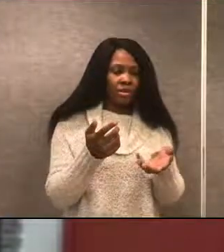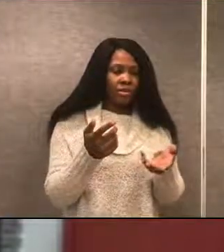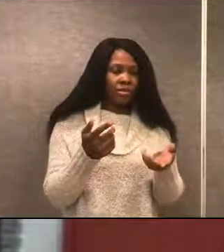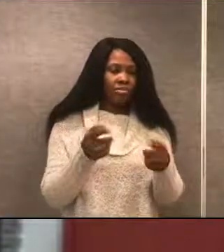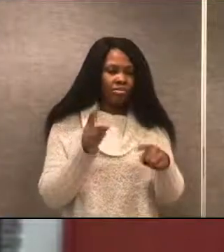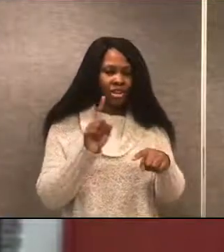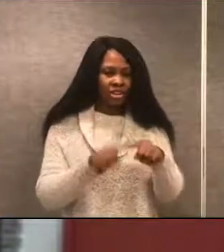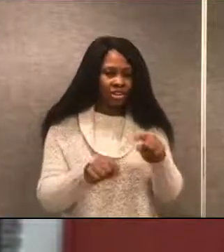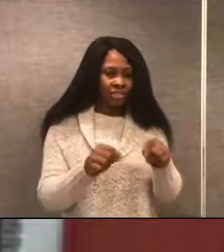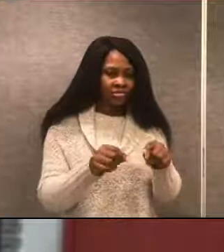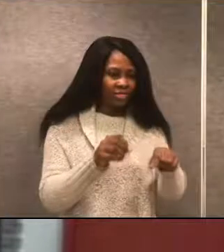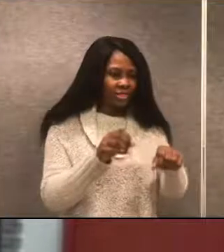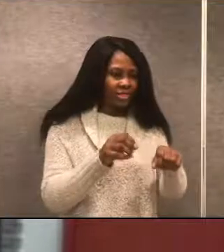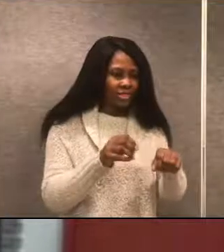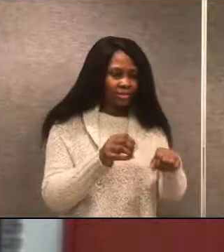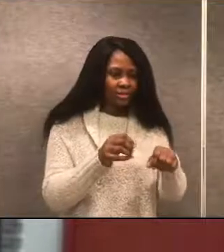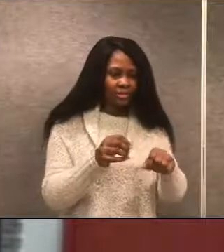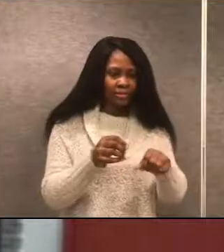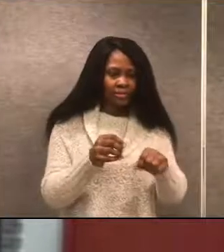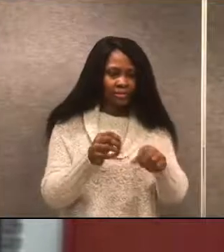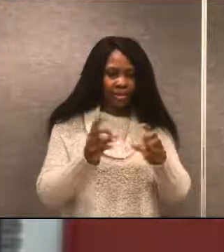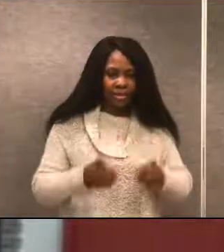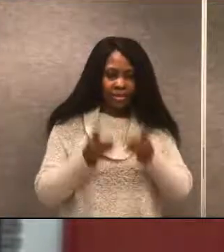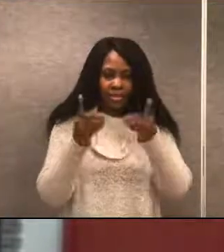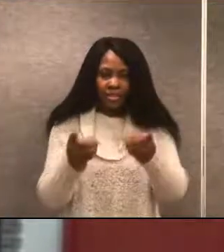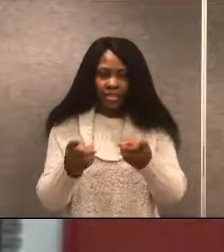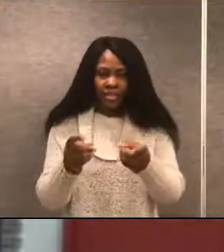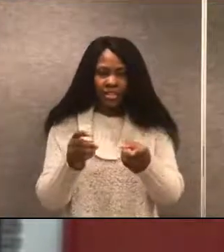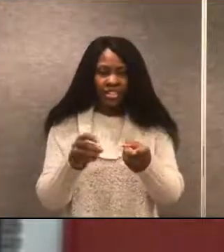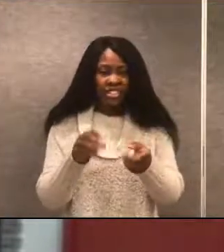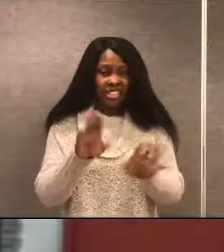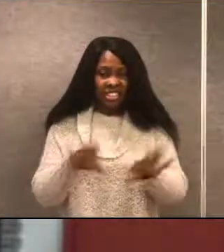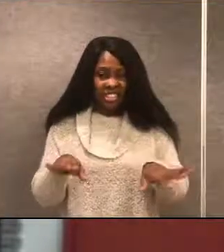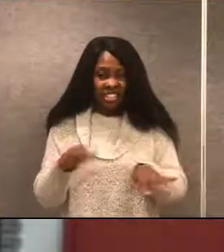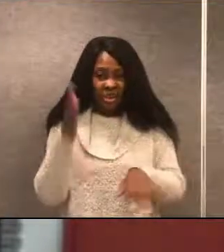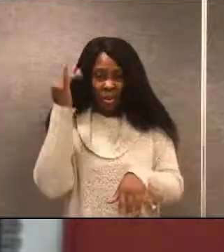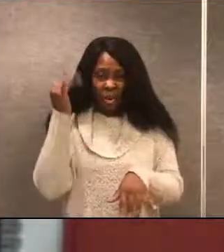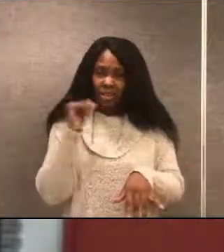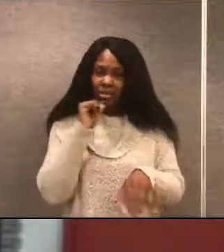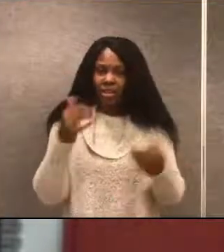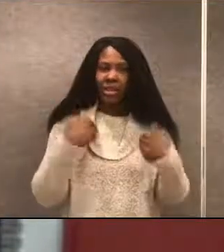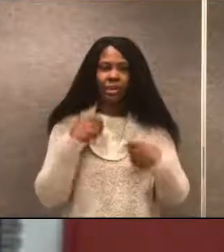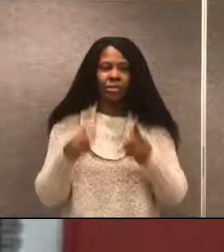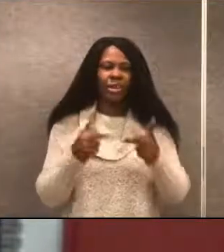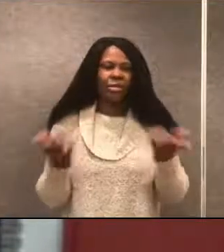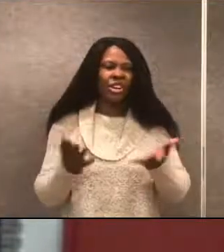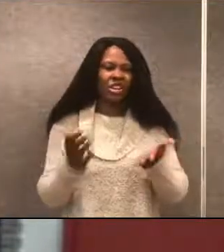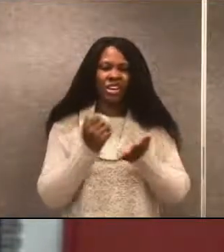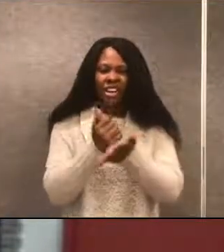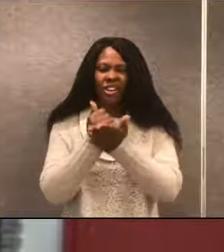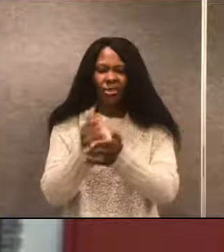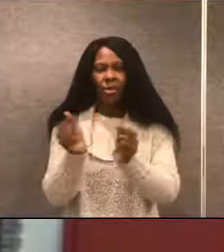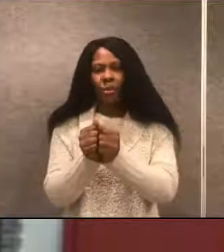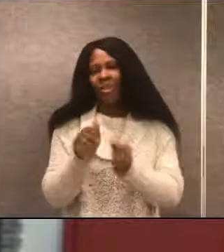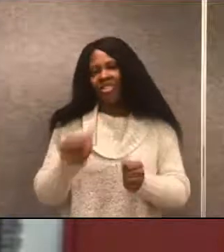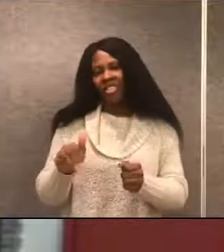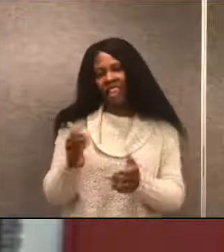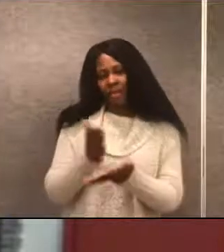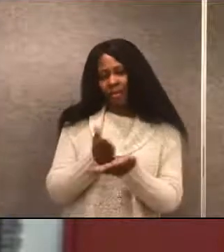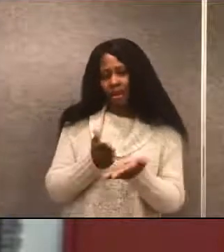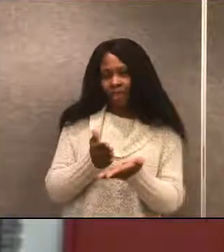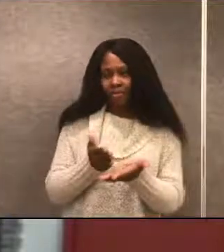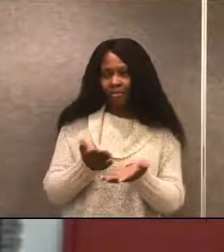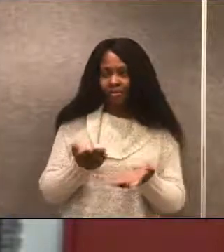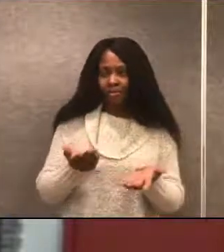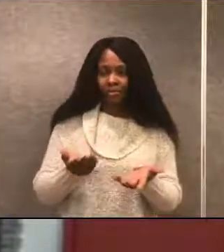was no one here to help with that piece of it. So really in trying to break down each aspect of it and